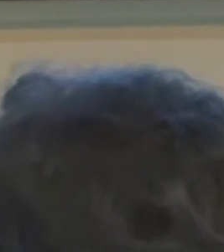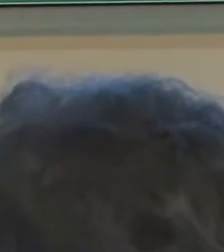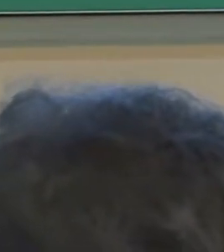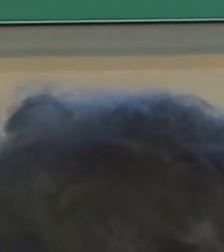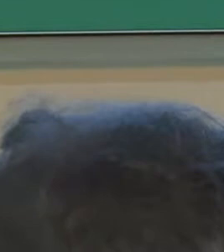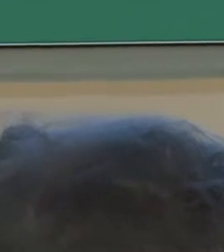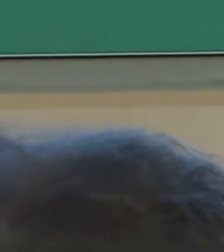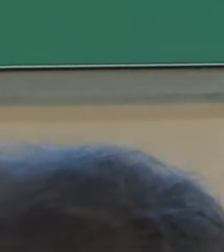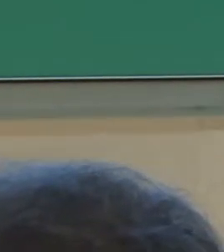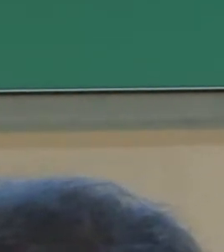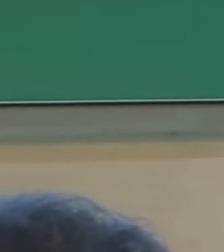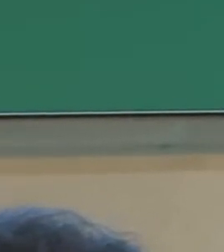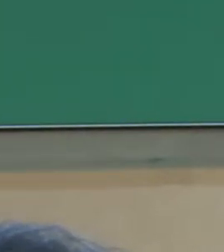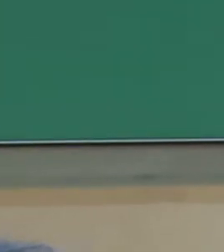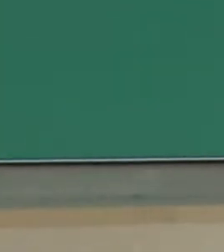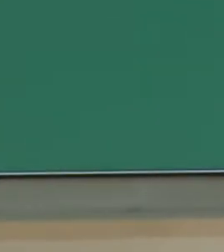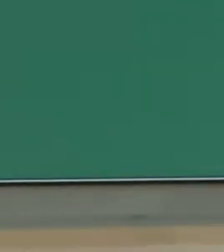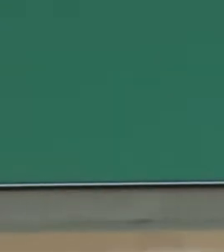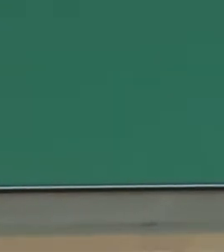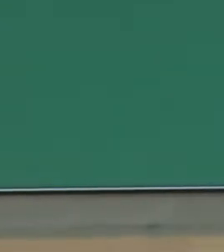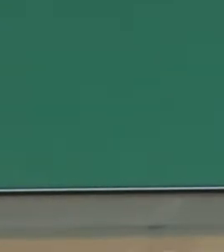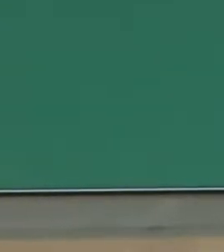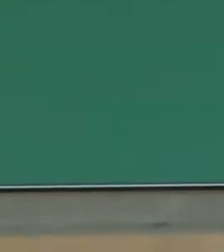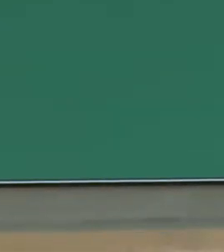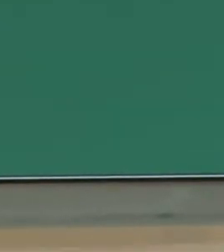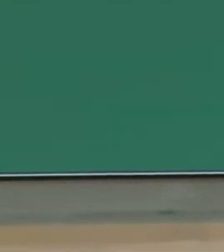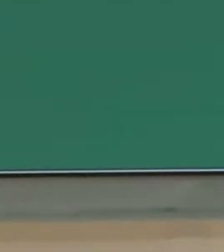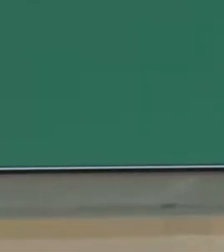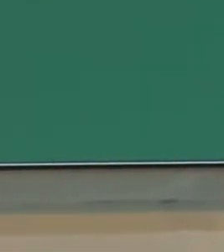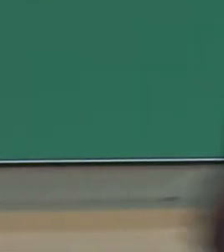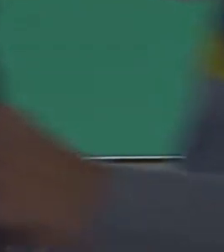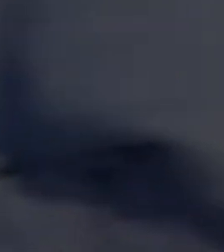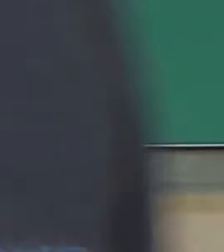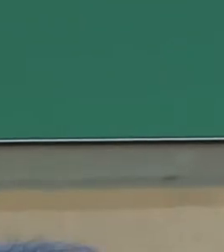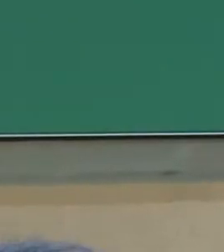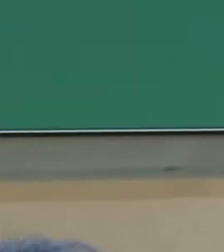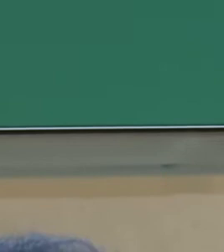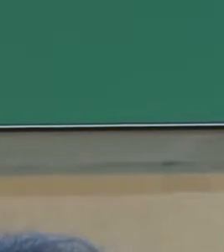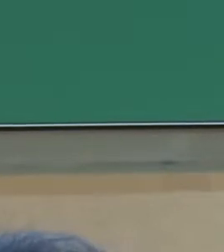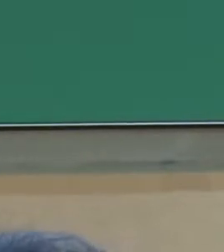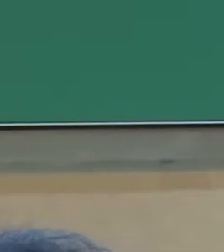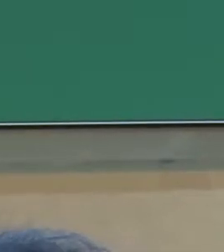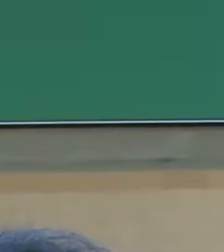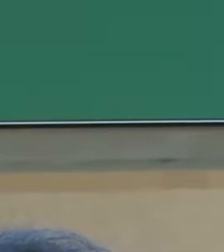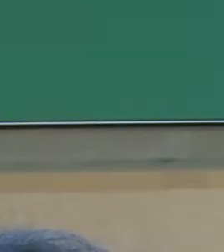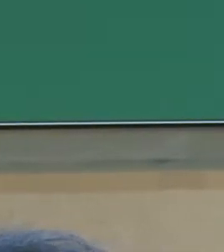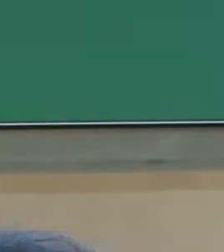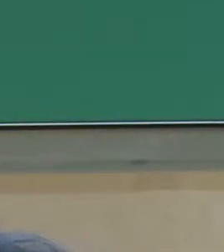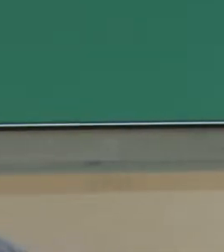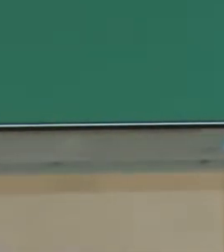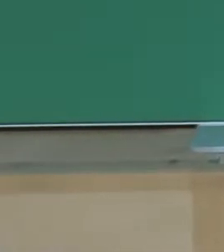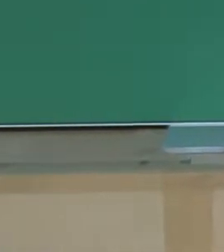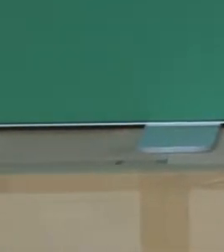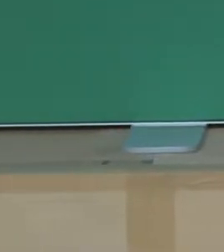Alexander Knohl, Professor for Bioclimatology at Göttingen University, with Holger